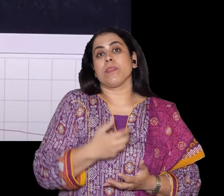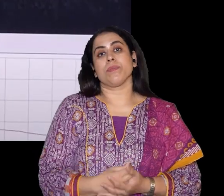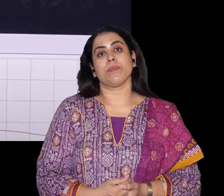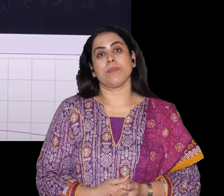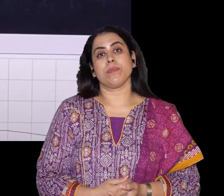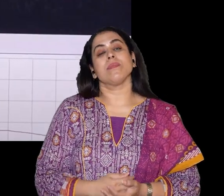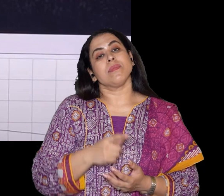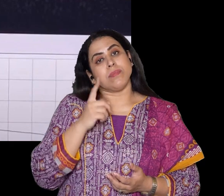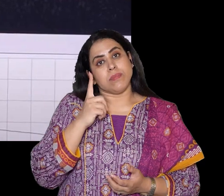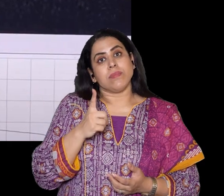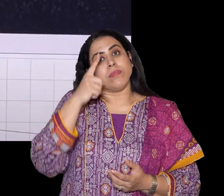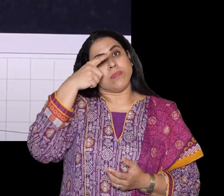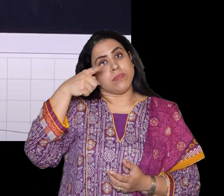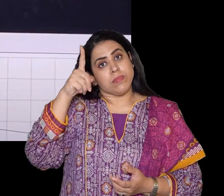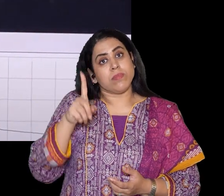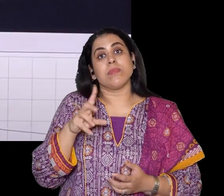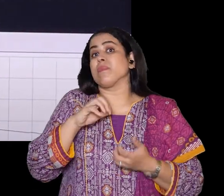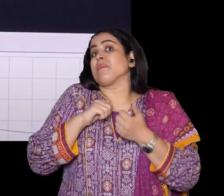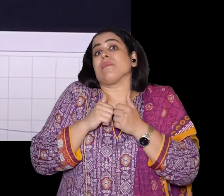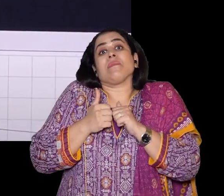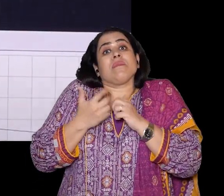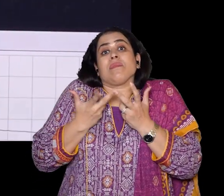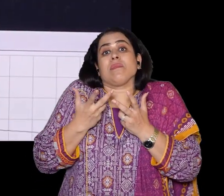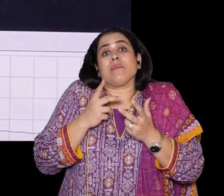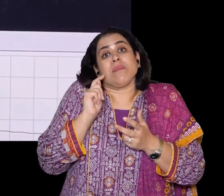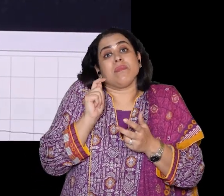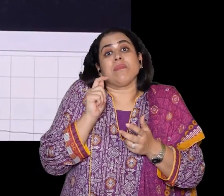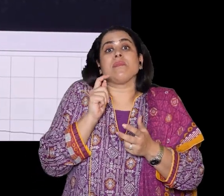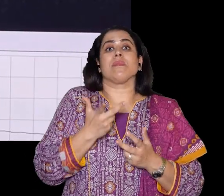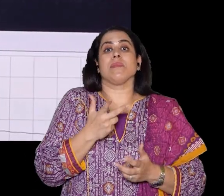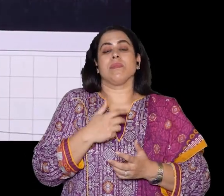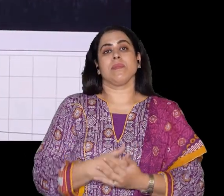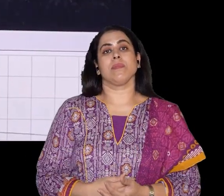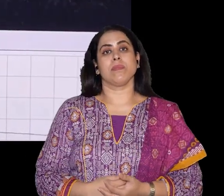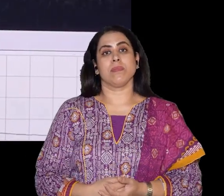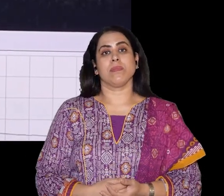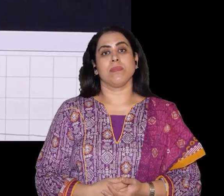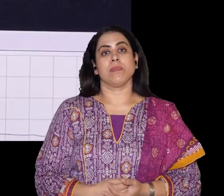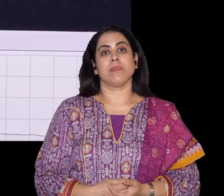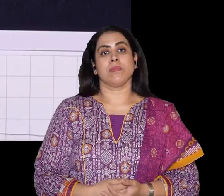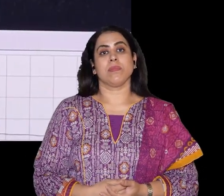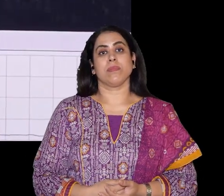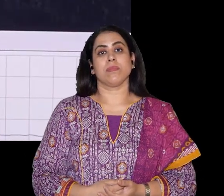the problem is exactly and how should we be managing it.